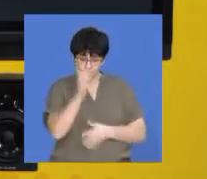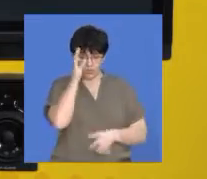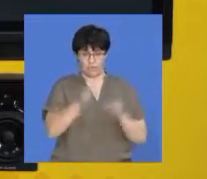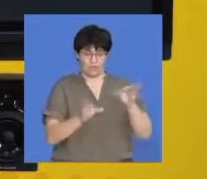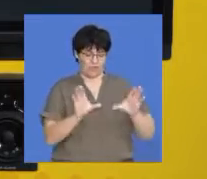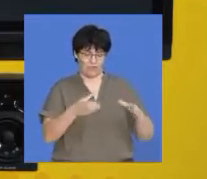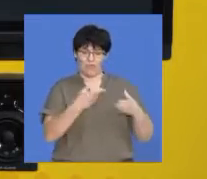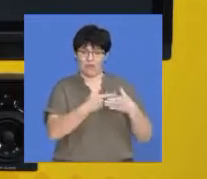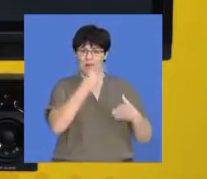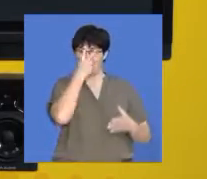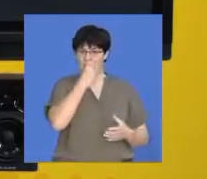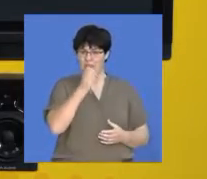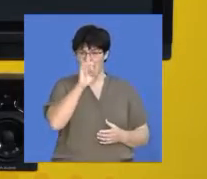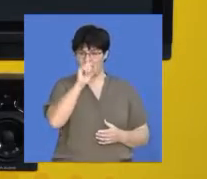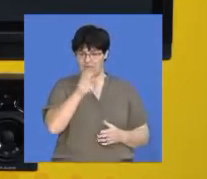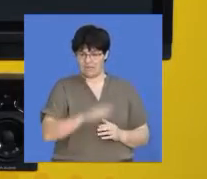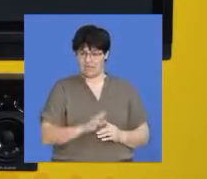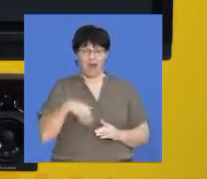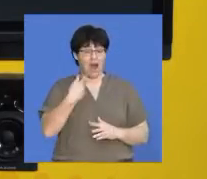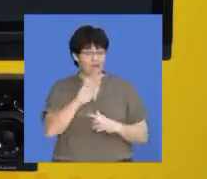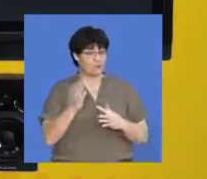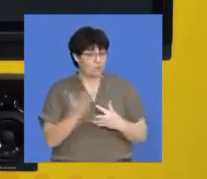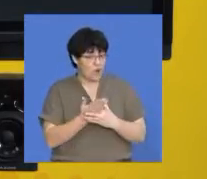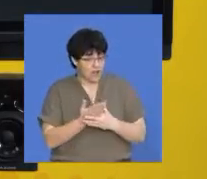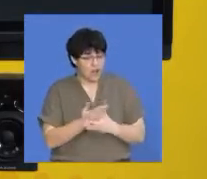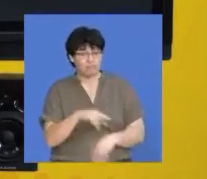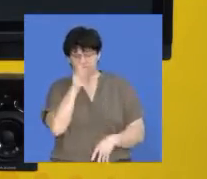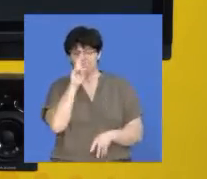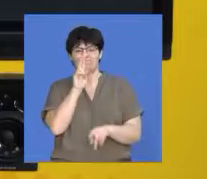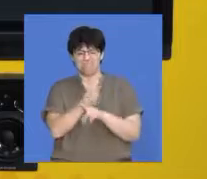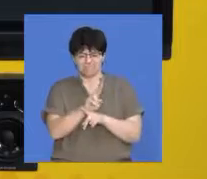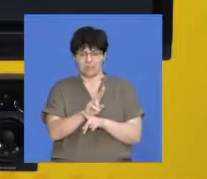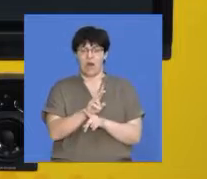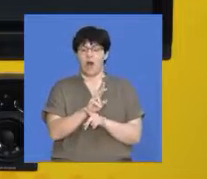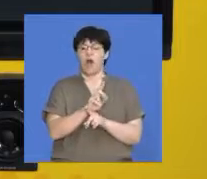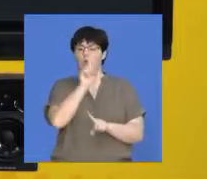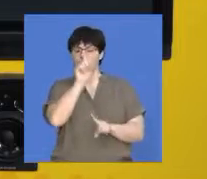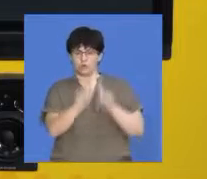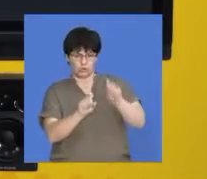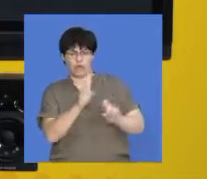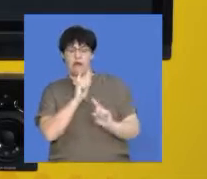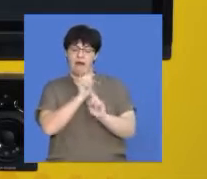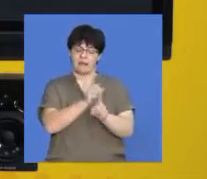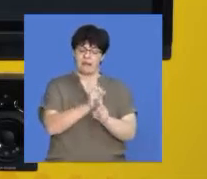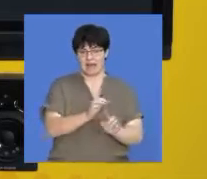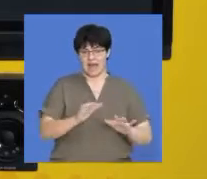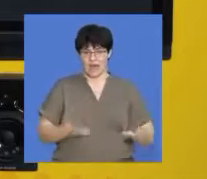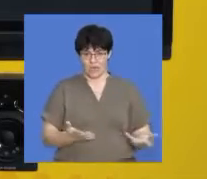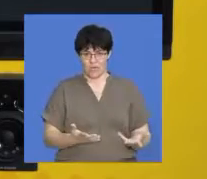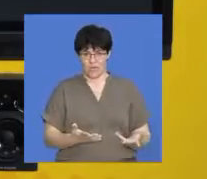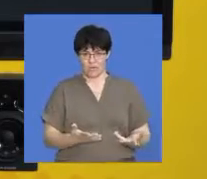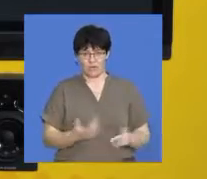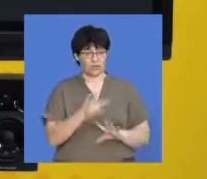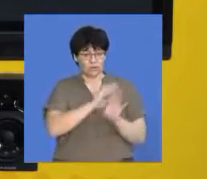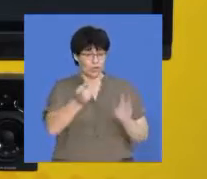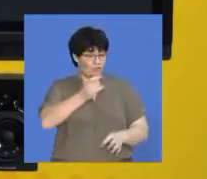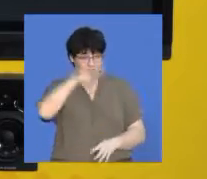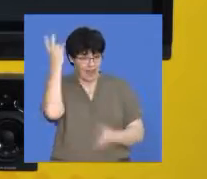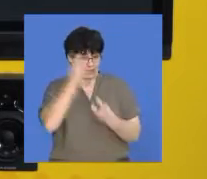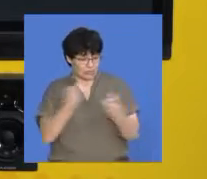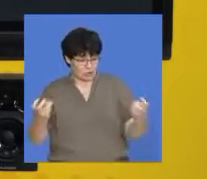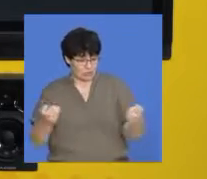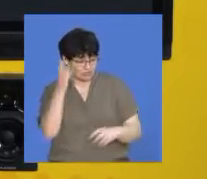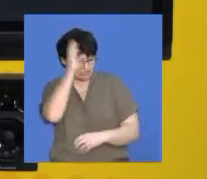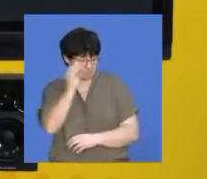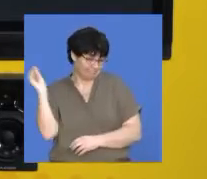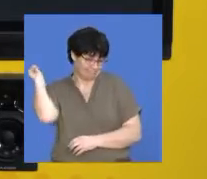Party. So guys, after the break, we are going to look at the questions and how you answer them. So please don't forget the source. You must always bear